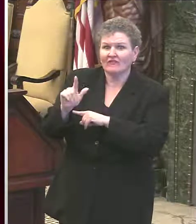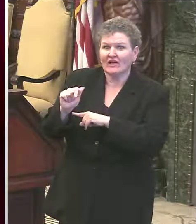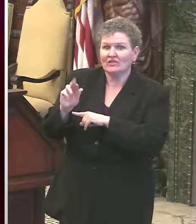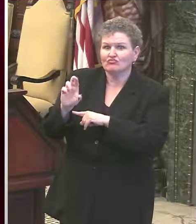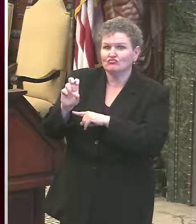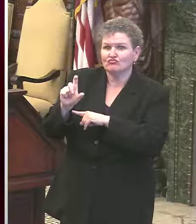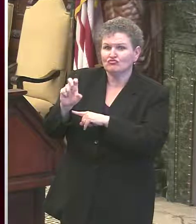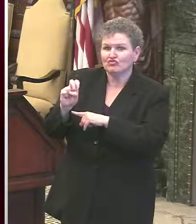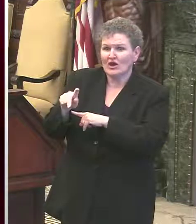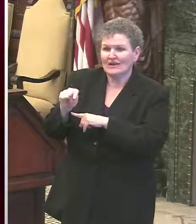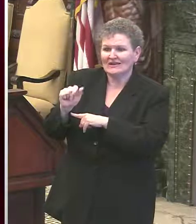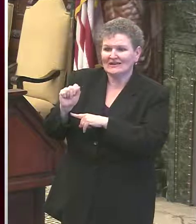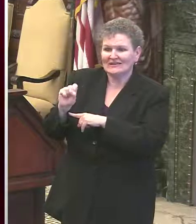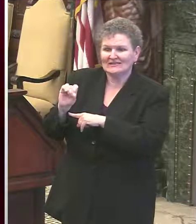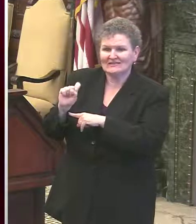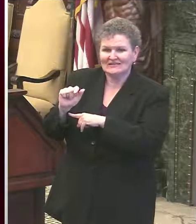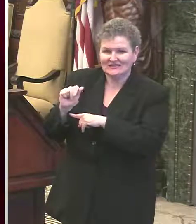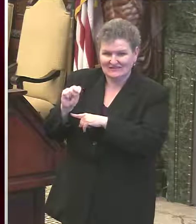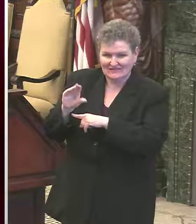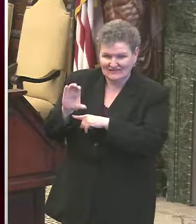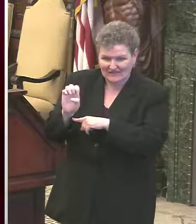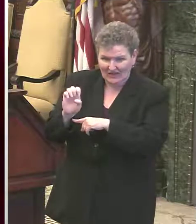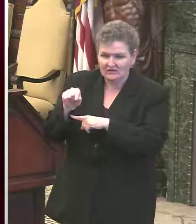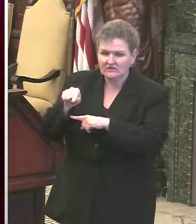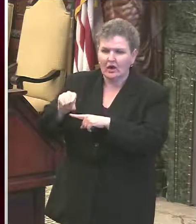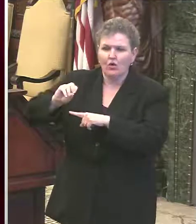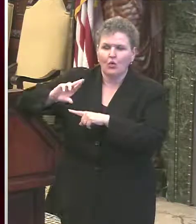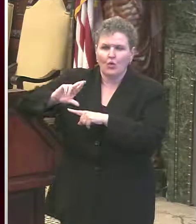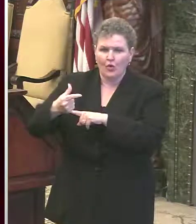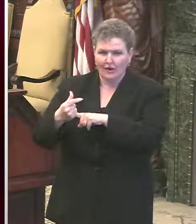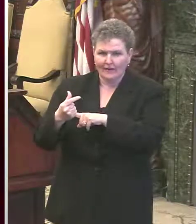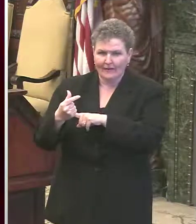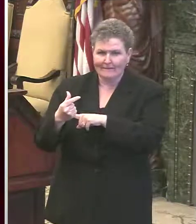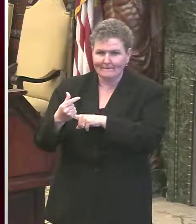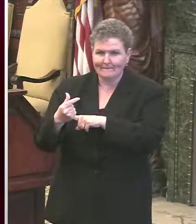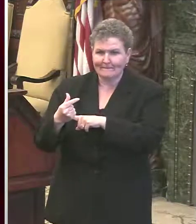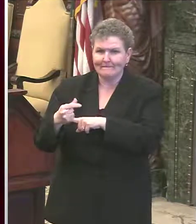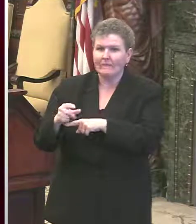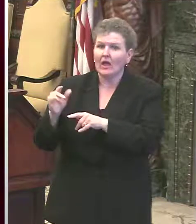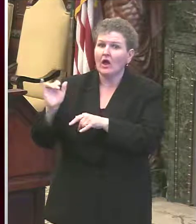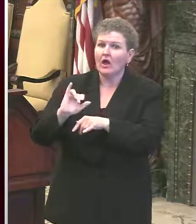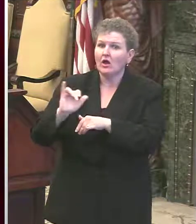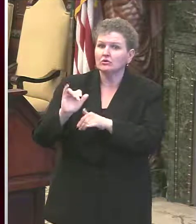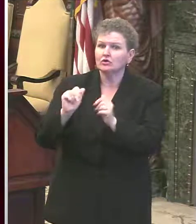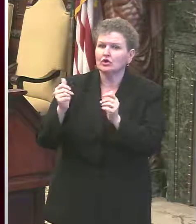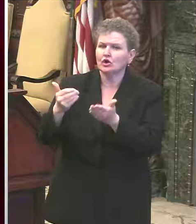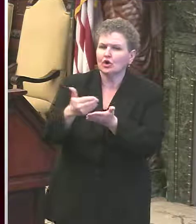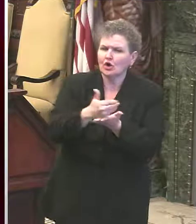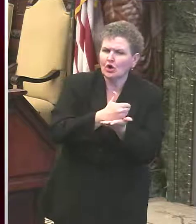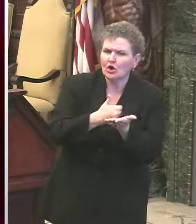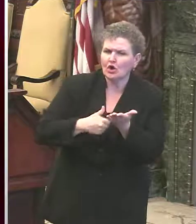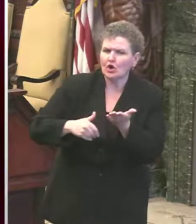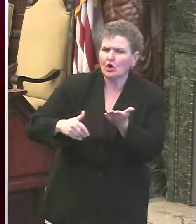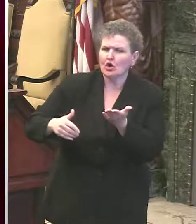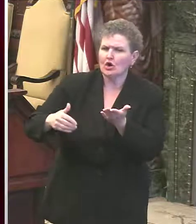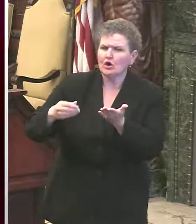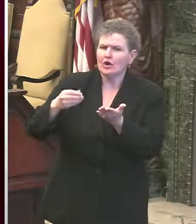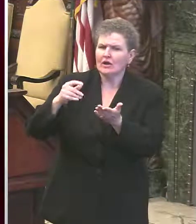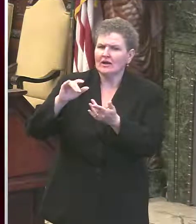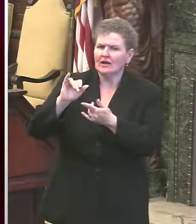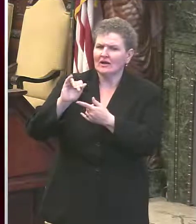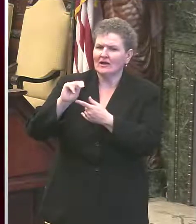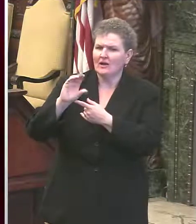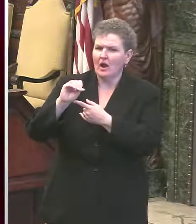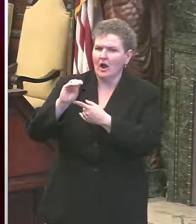phlrentassist.org. The American Rescue Plan also makes changes to the earned income tax credit so that individuals without children